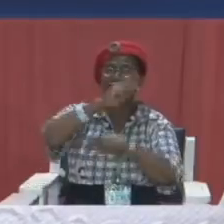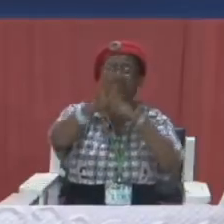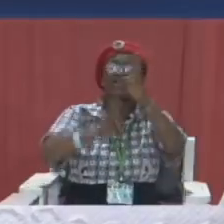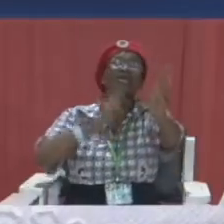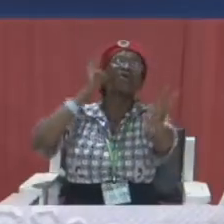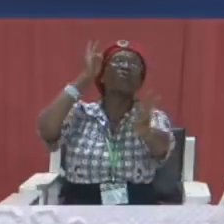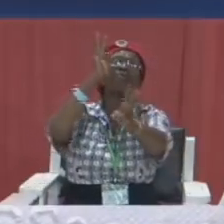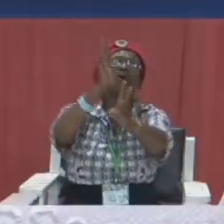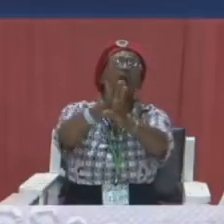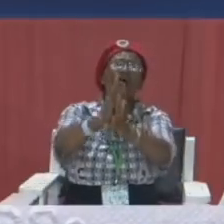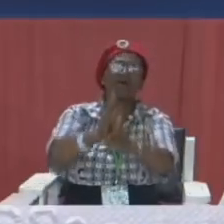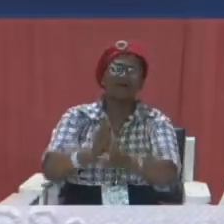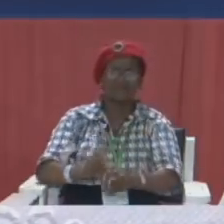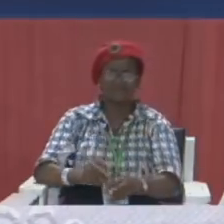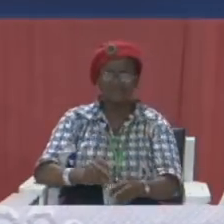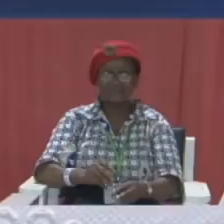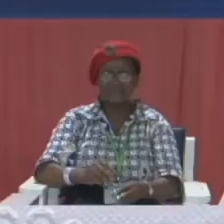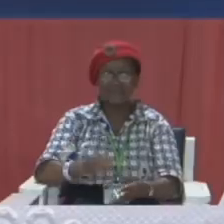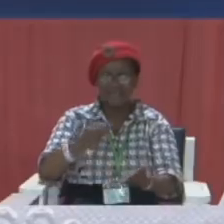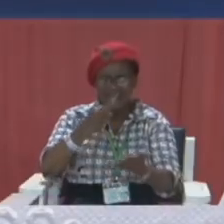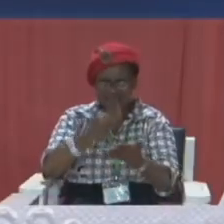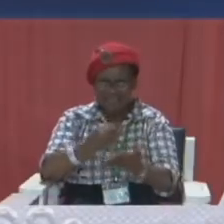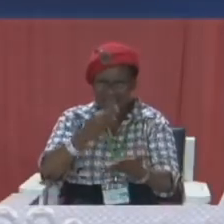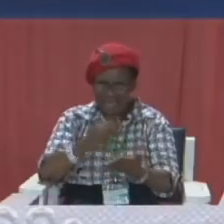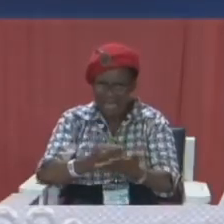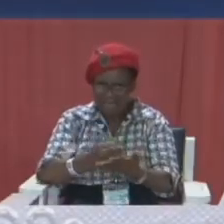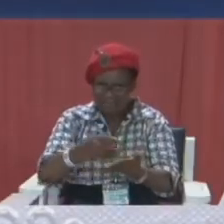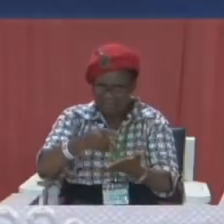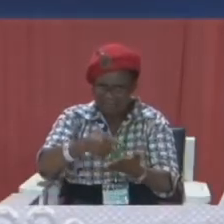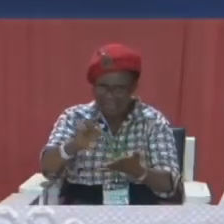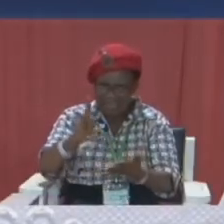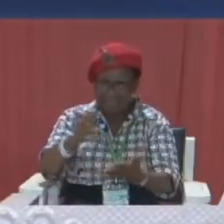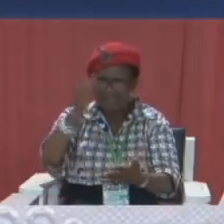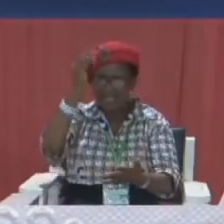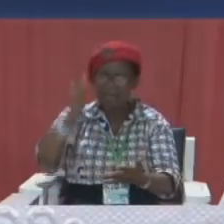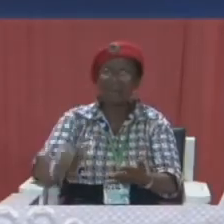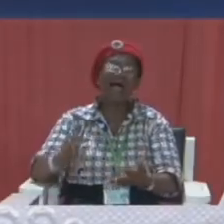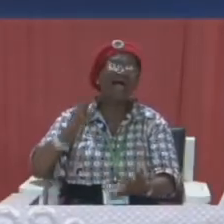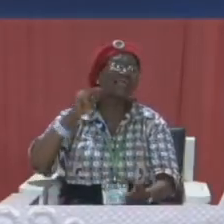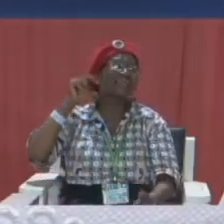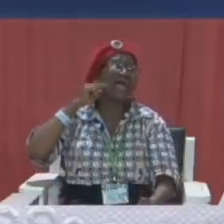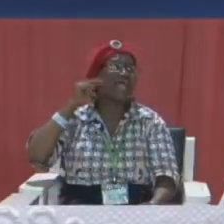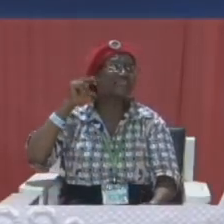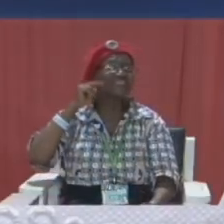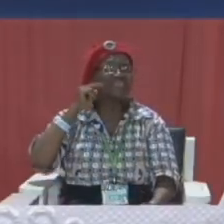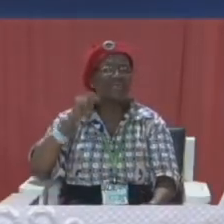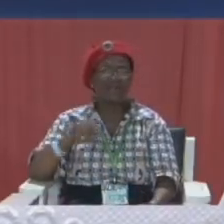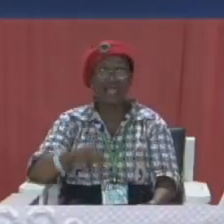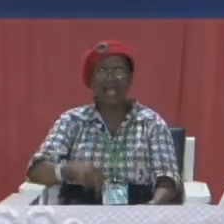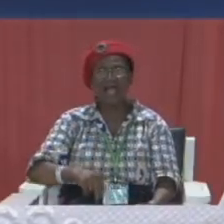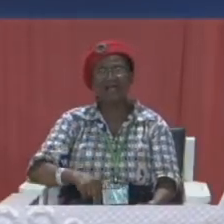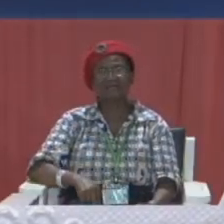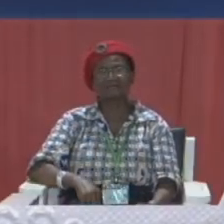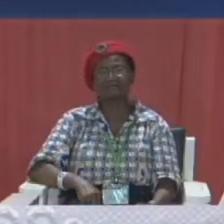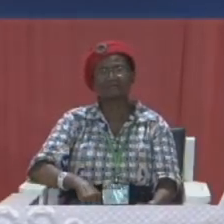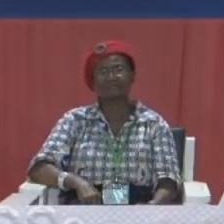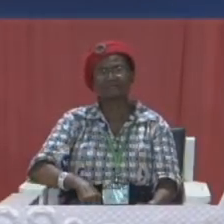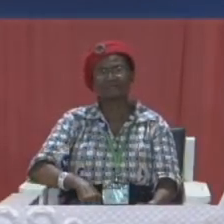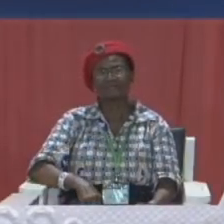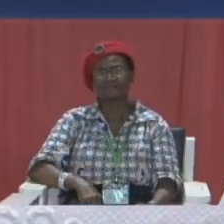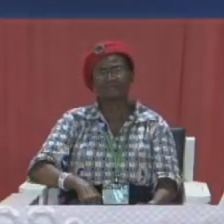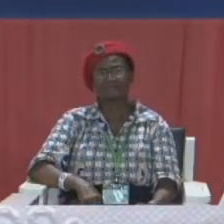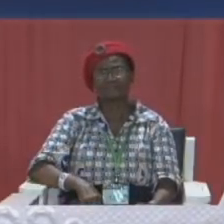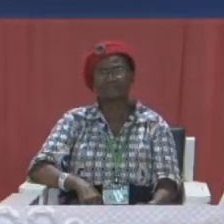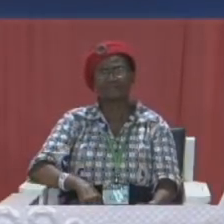kakiri agbaye. Financed by Nigeria. To je pe ile Nigeria lati fowo ranse si won lohun.